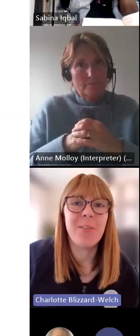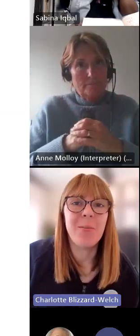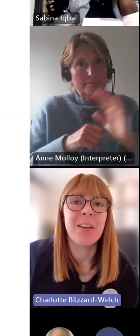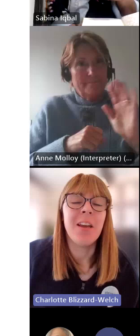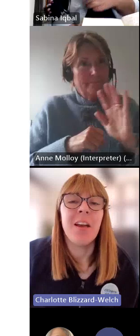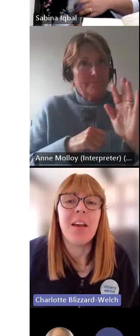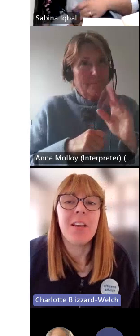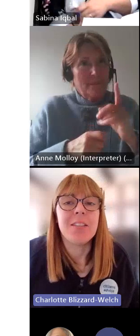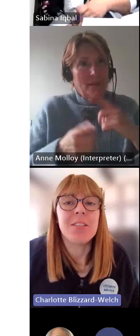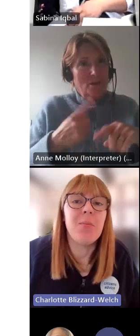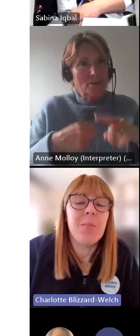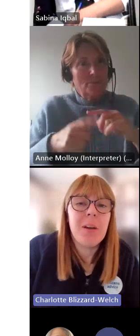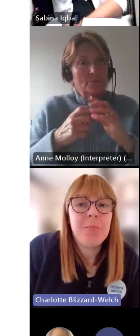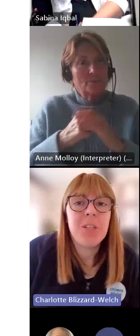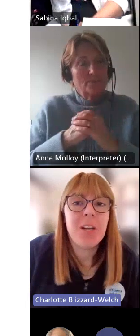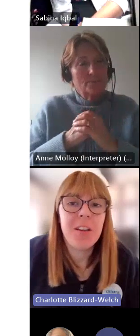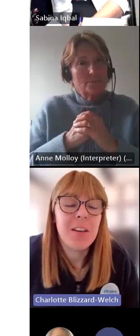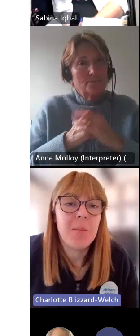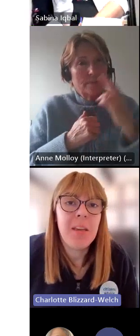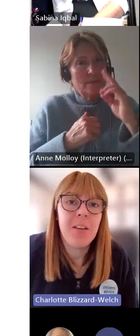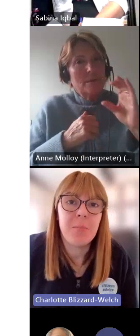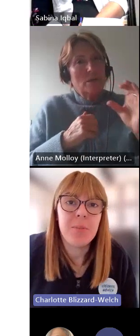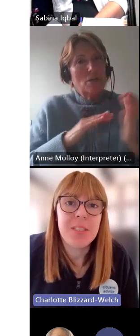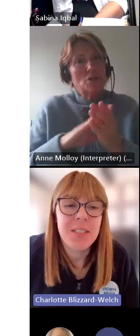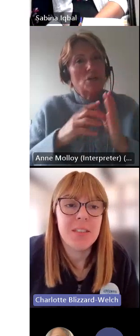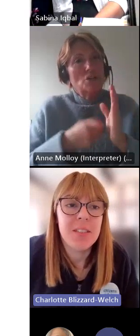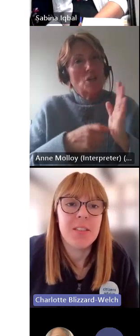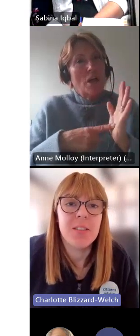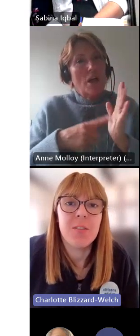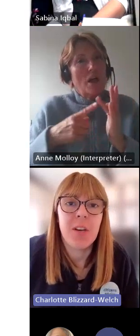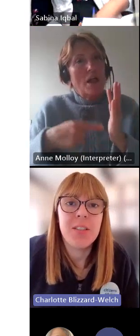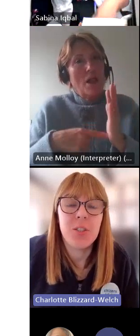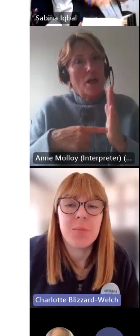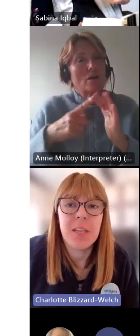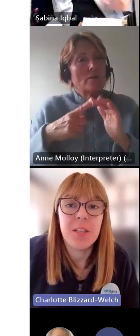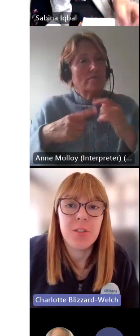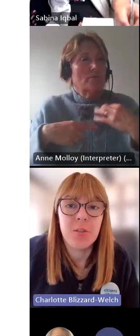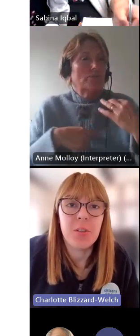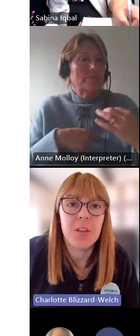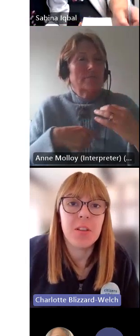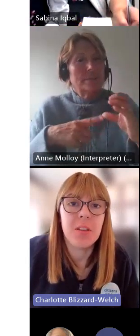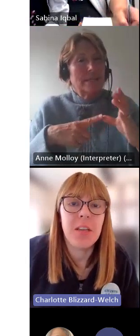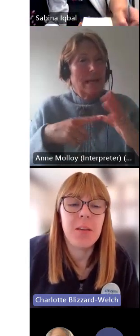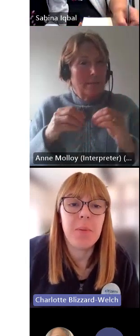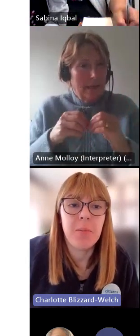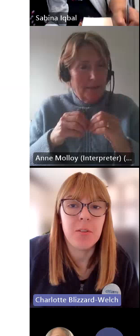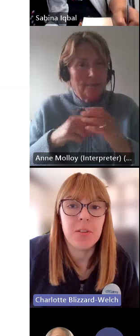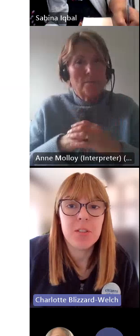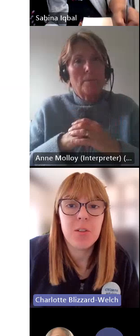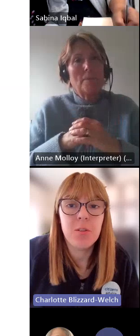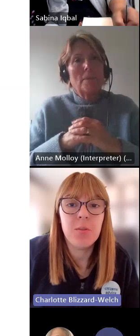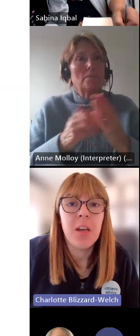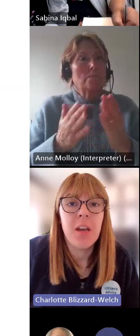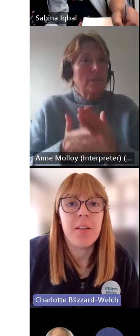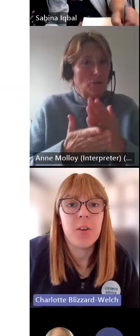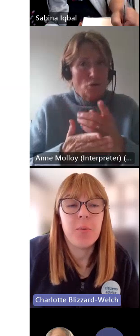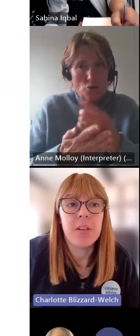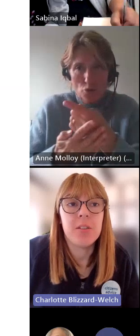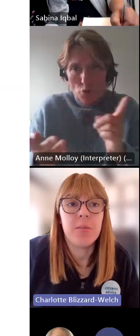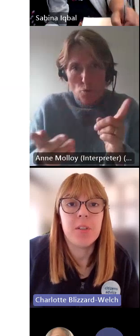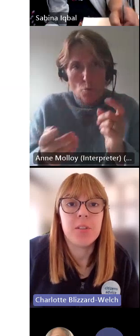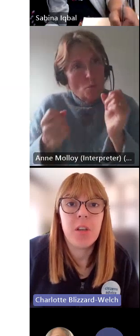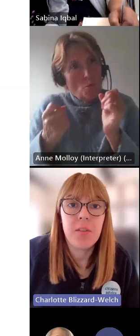Hi, everyone. So my name's Charlotte, and I'm here representing Citizens Advice, just making sure that the people on this call